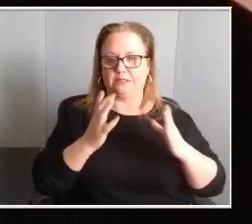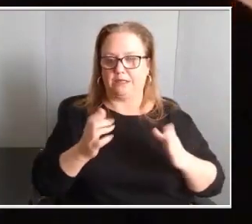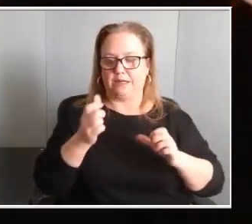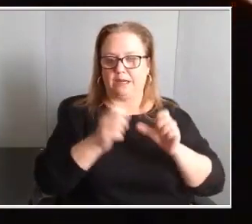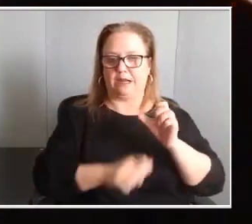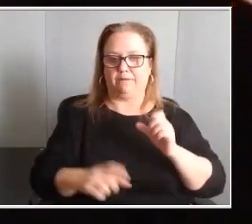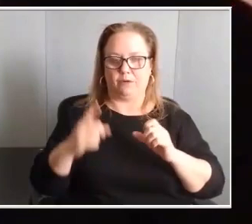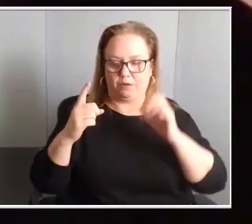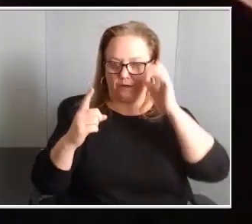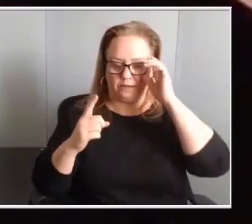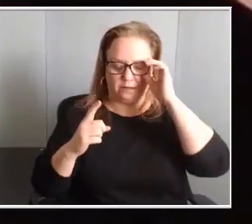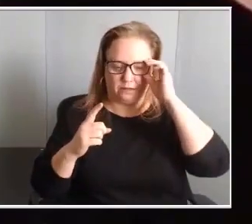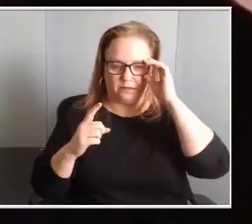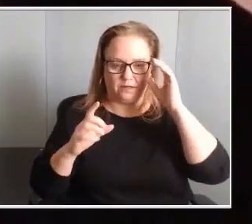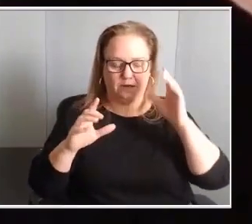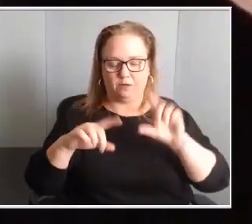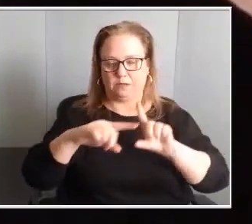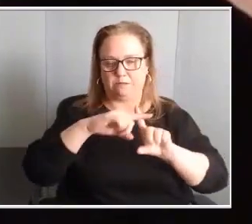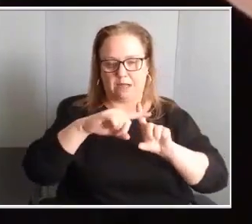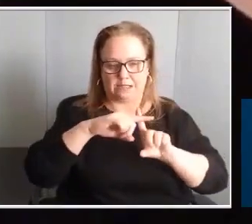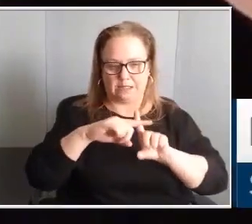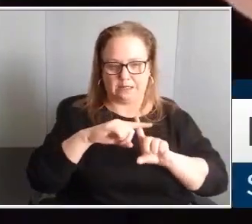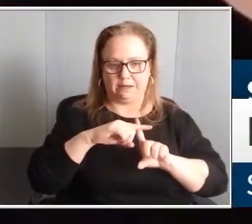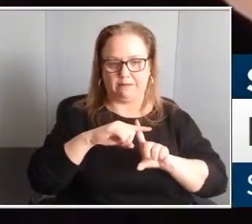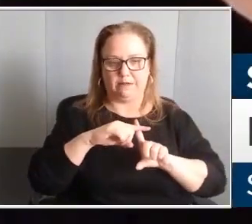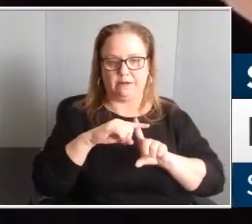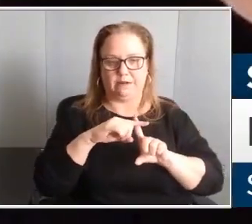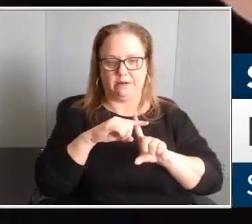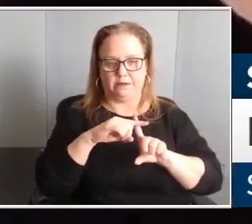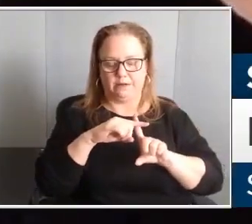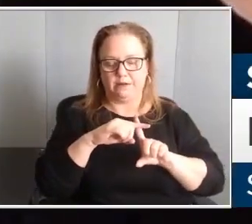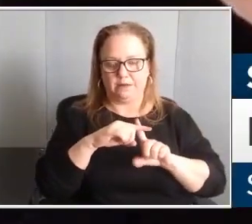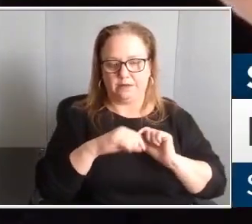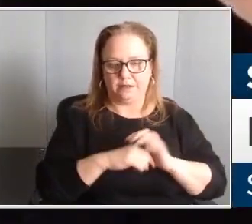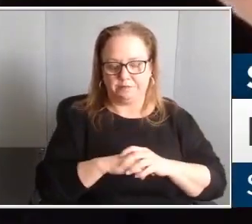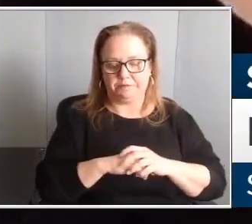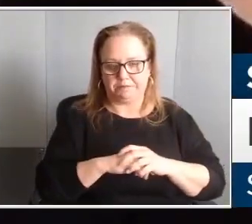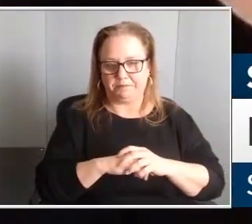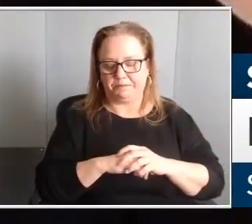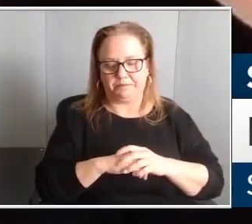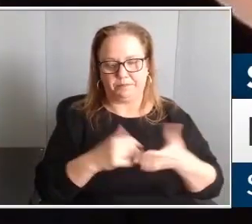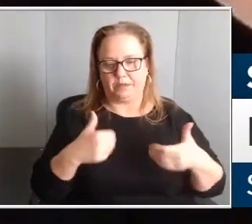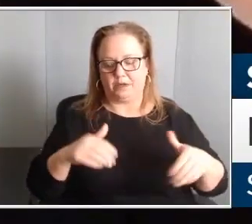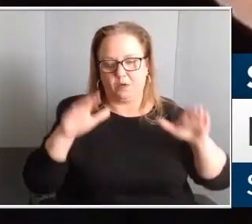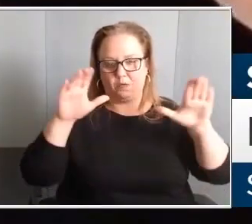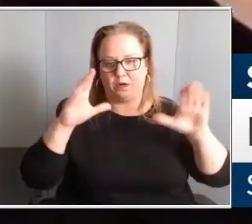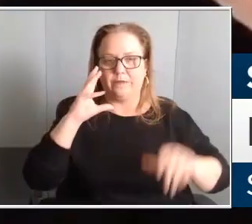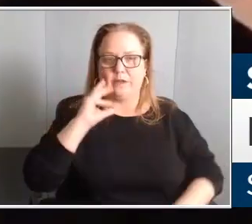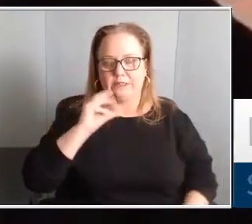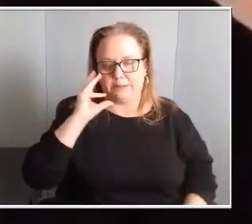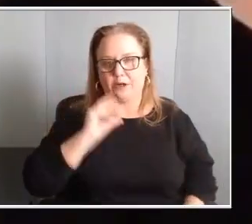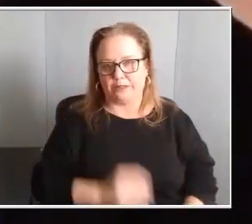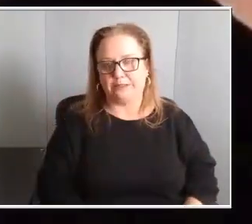was always very positive and just a wonderful